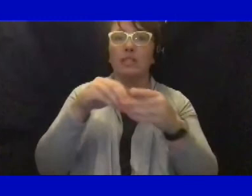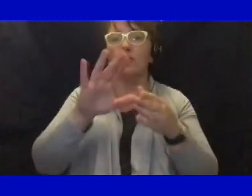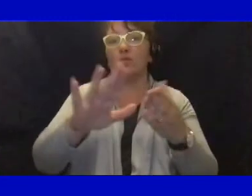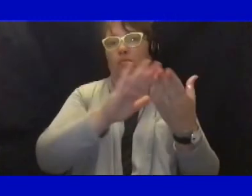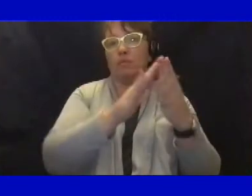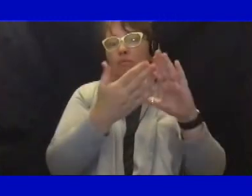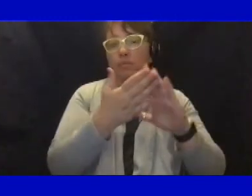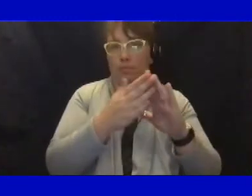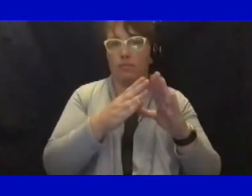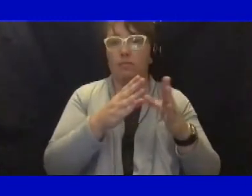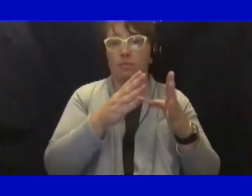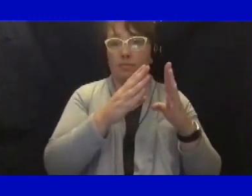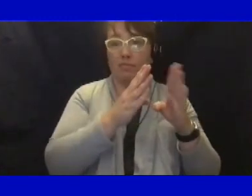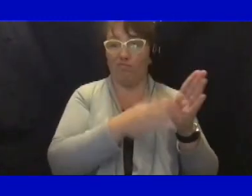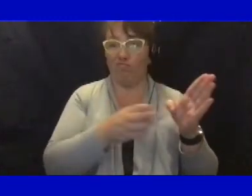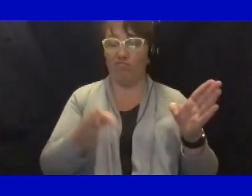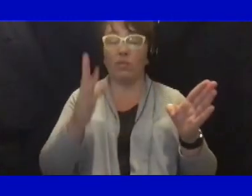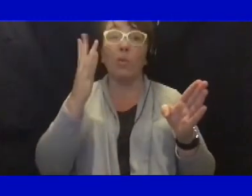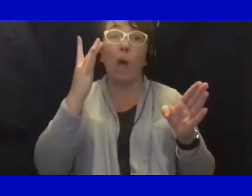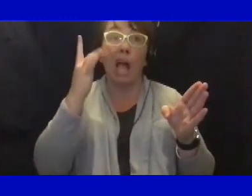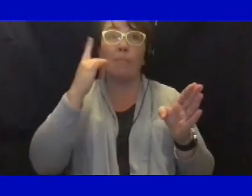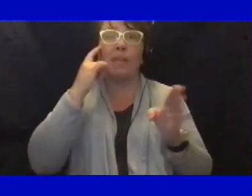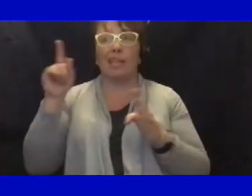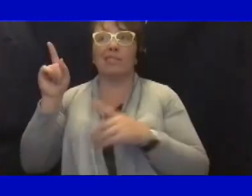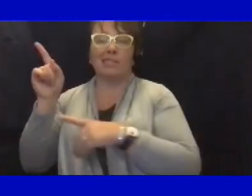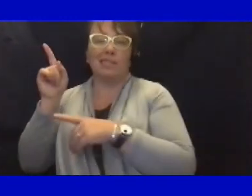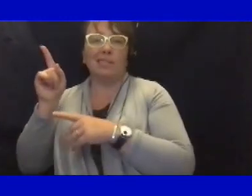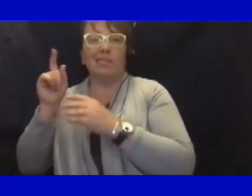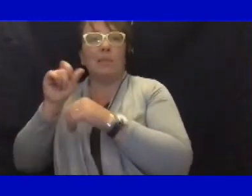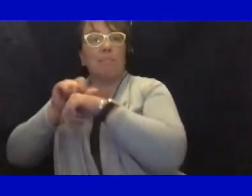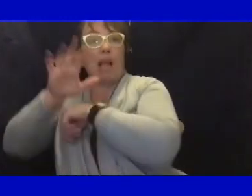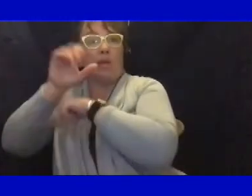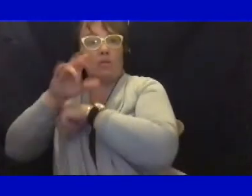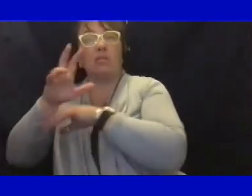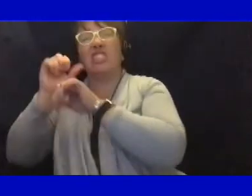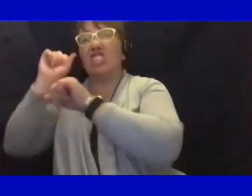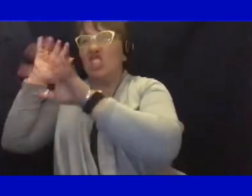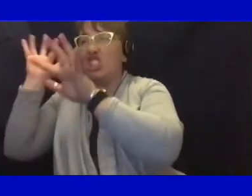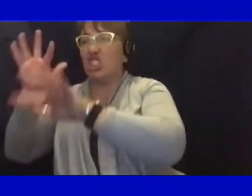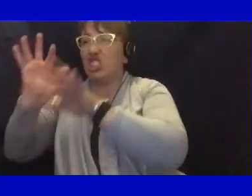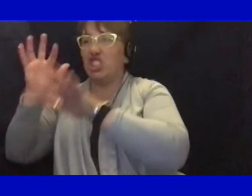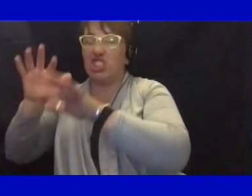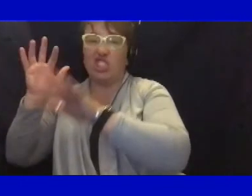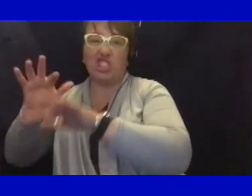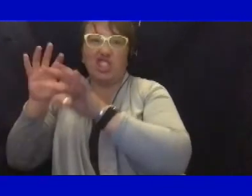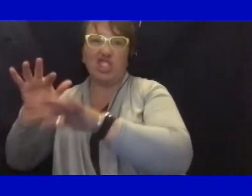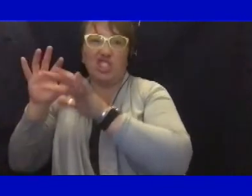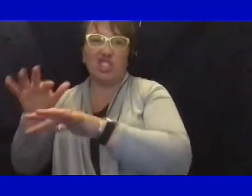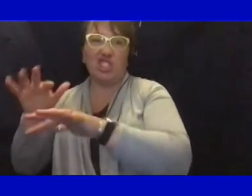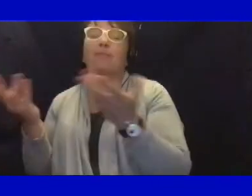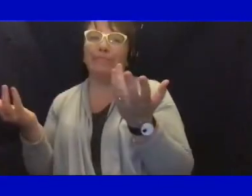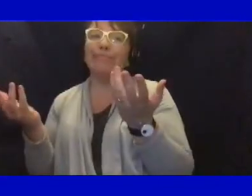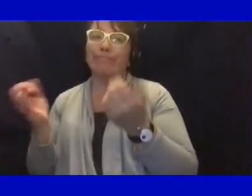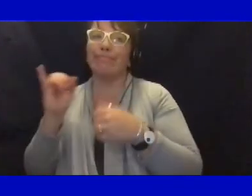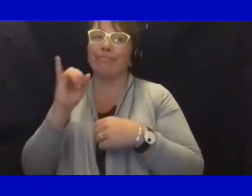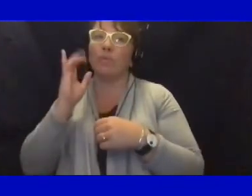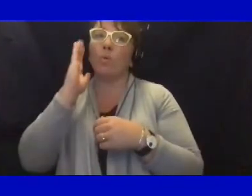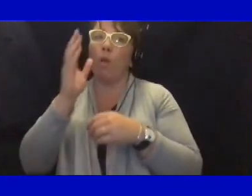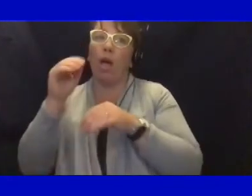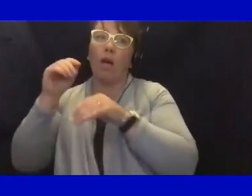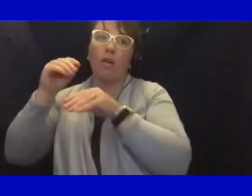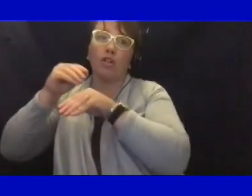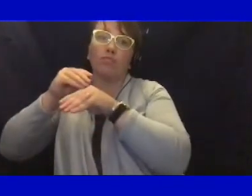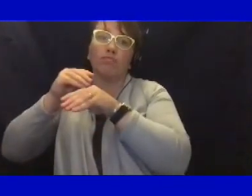community. All it matters is how hard it's raining up in those mountains. And then lastly, I want to point out that it typically takes 3 to 5 years